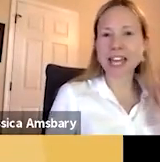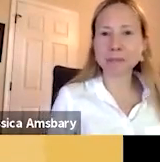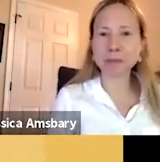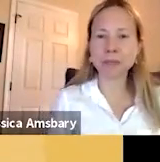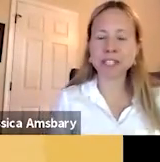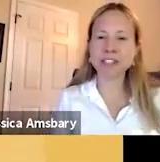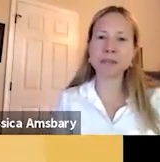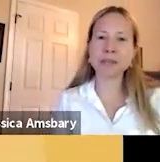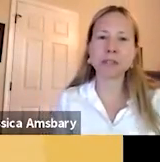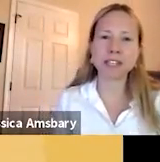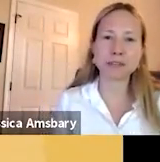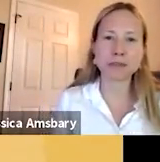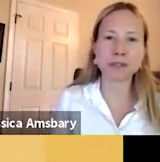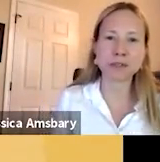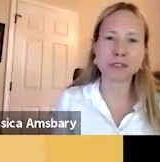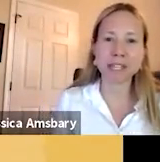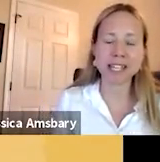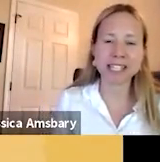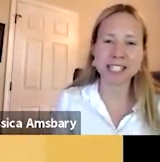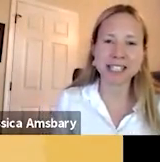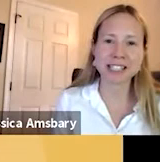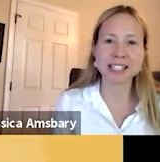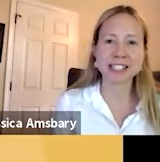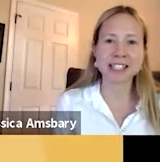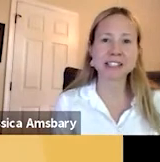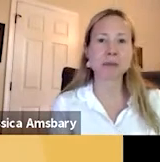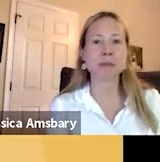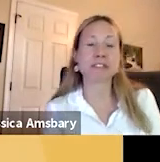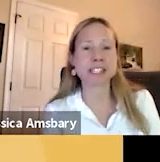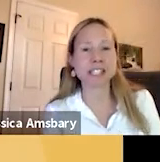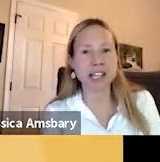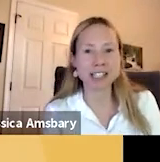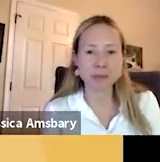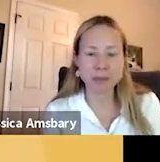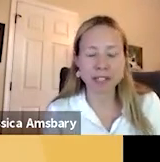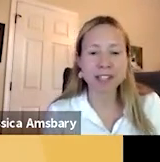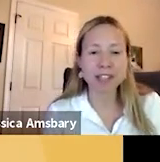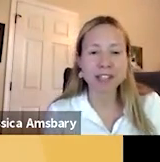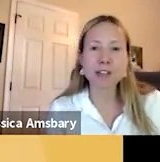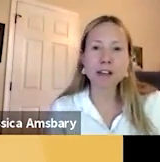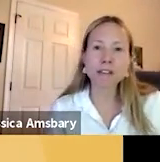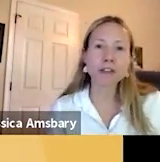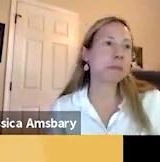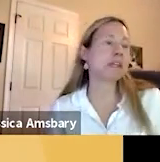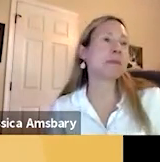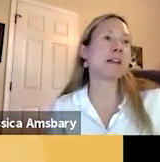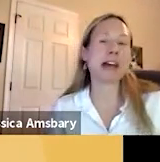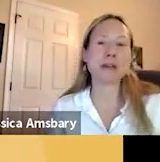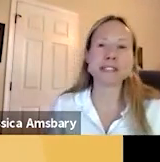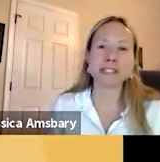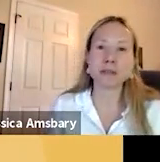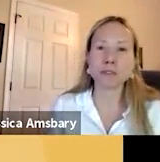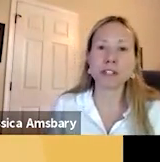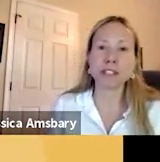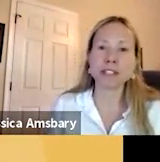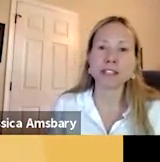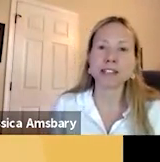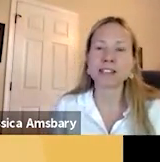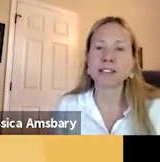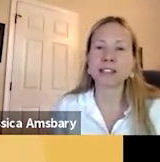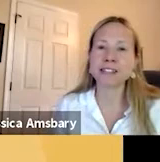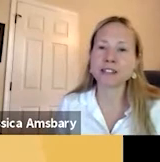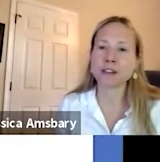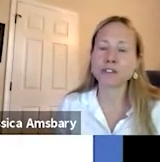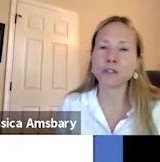on time, but we should be able to get through the big ideas in these next couple of slides. We wanna talk a little bit about how STEM really